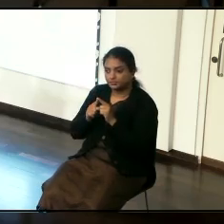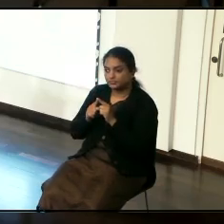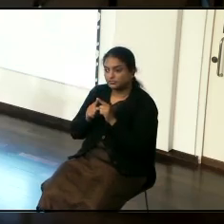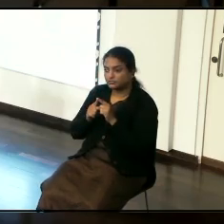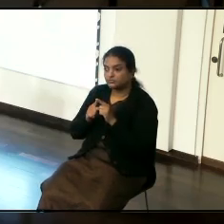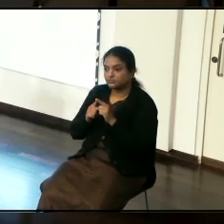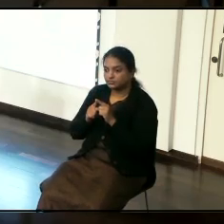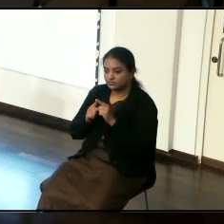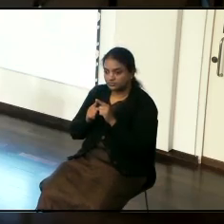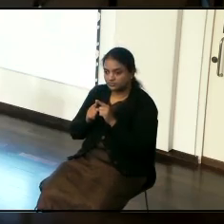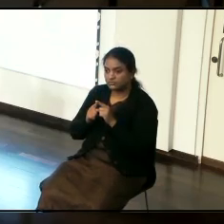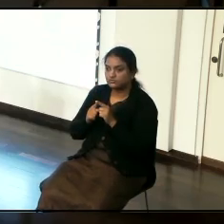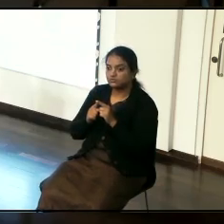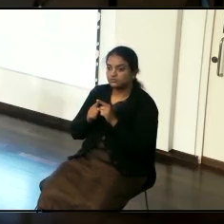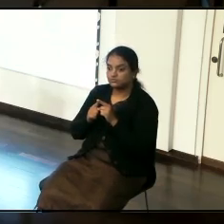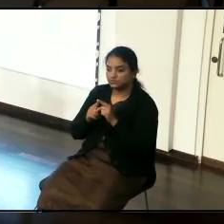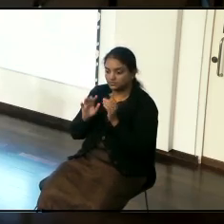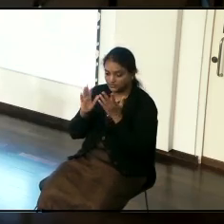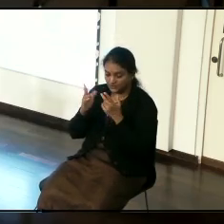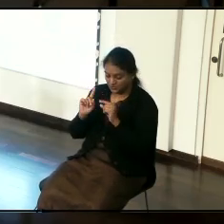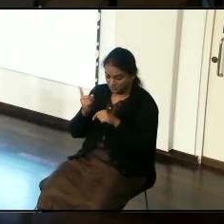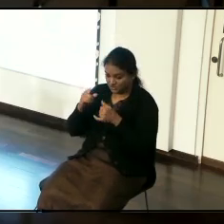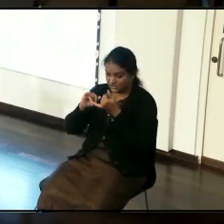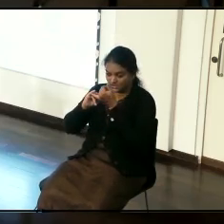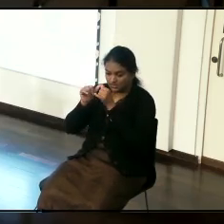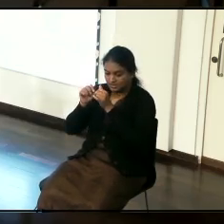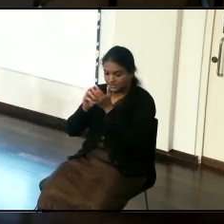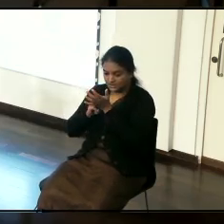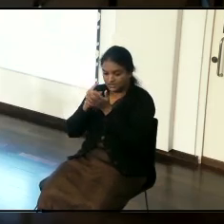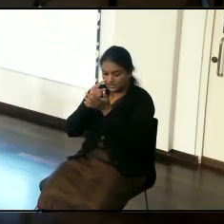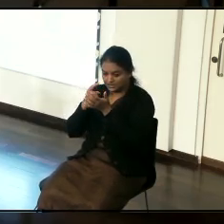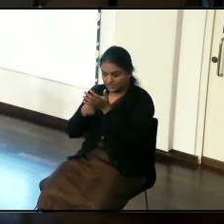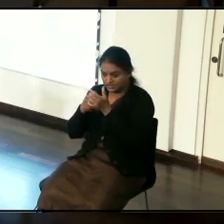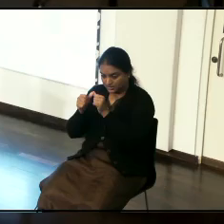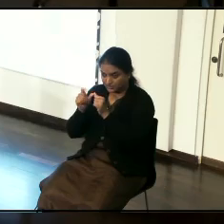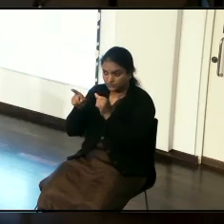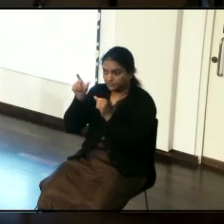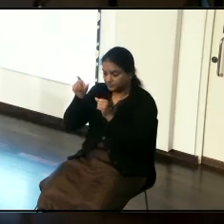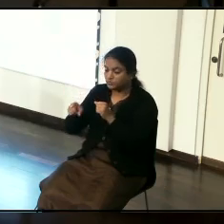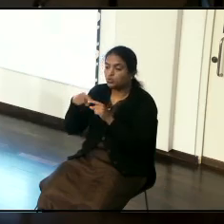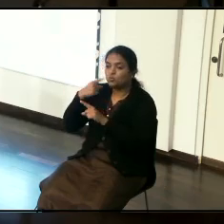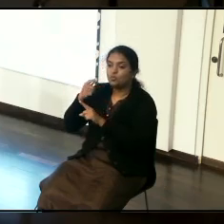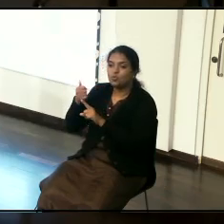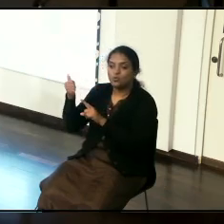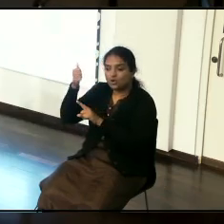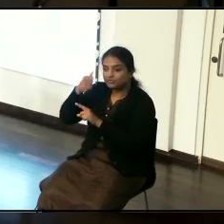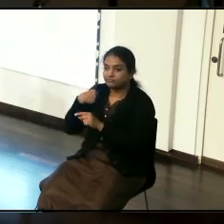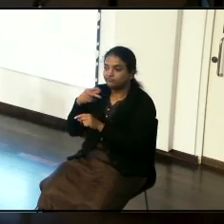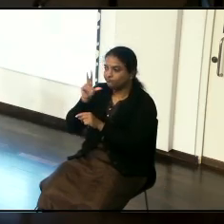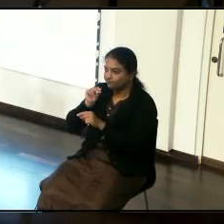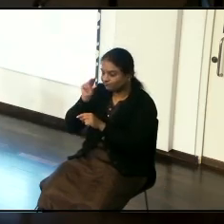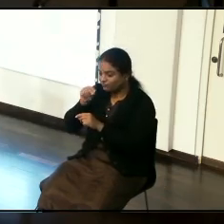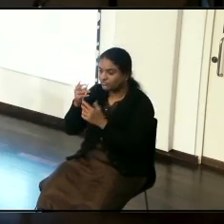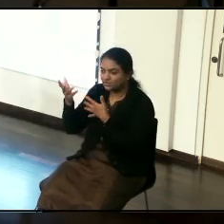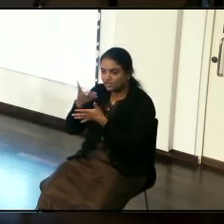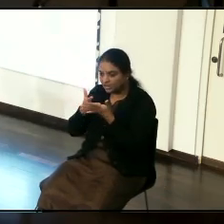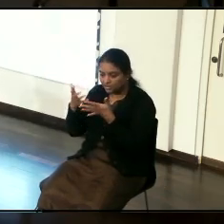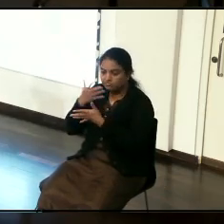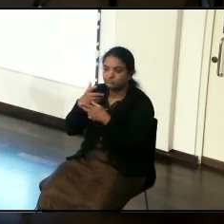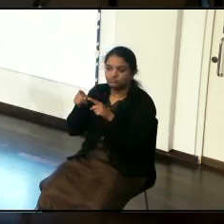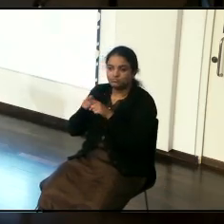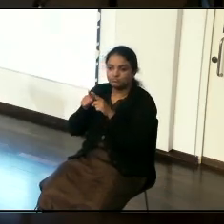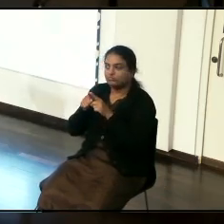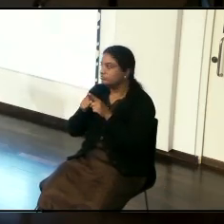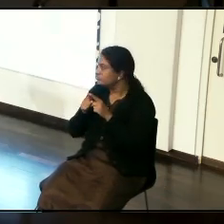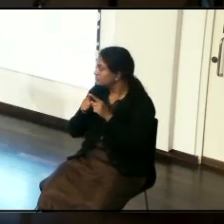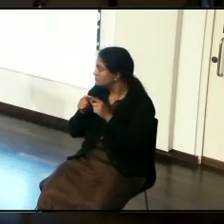writer Samira coming in and us going, speaking to the homeowners over a period of time, visiting them. And just to interrupt,